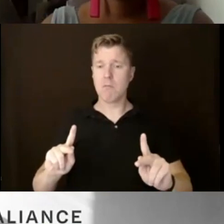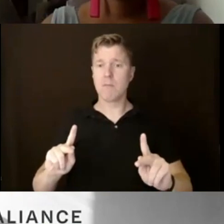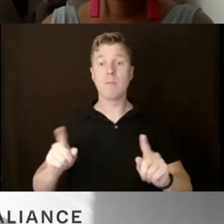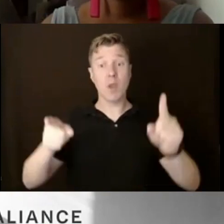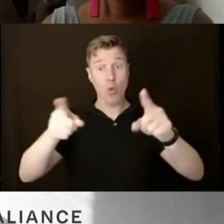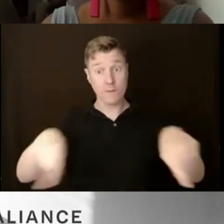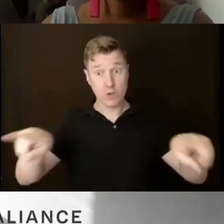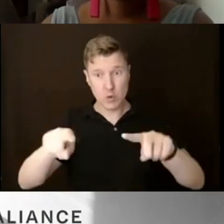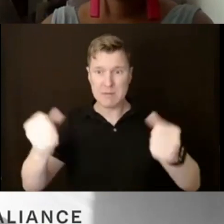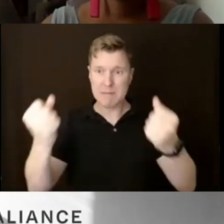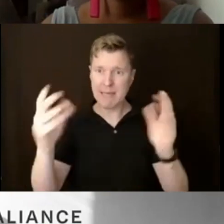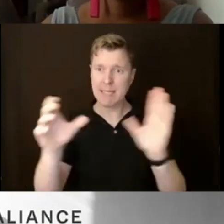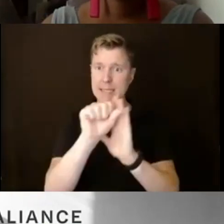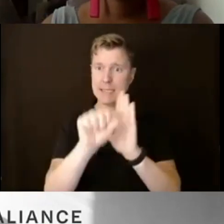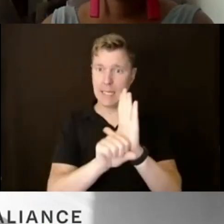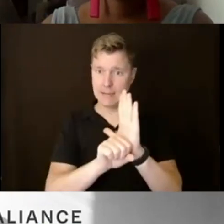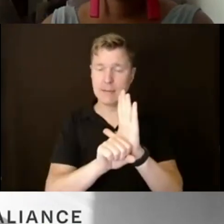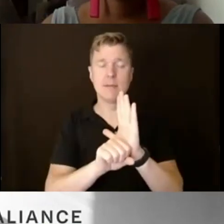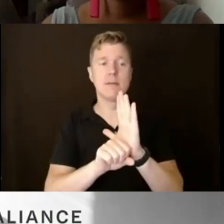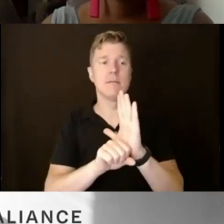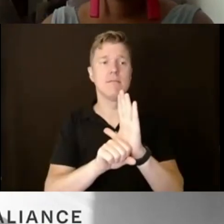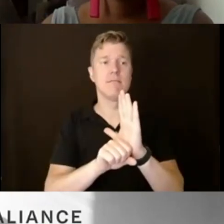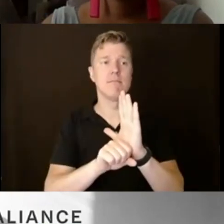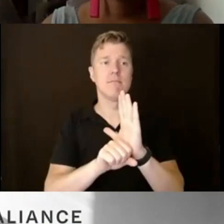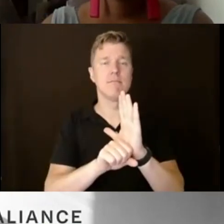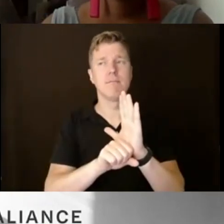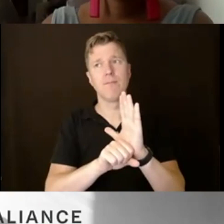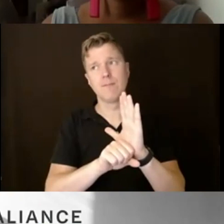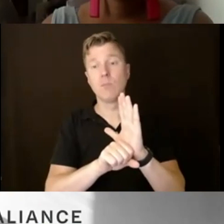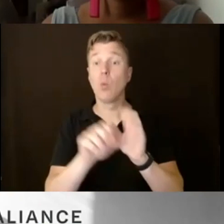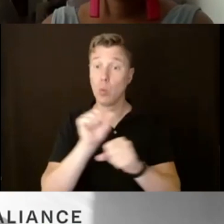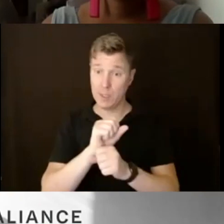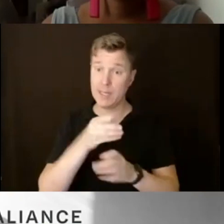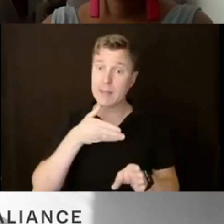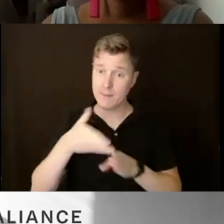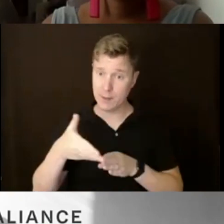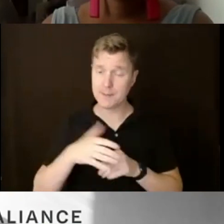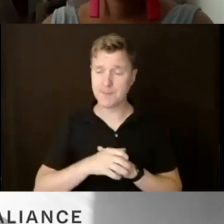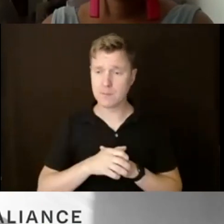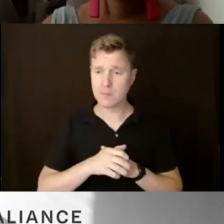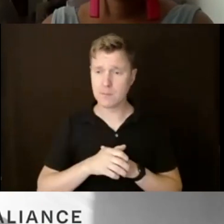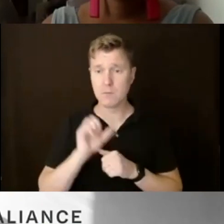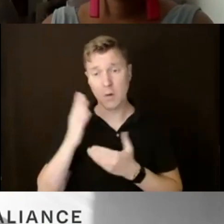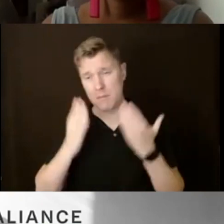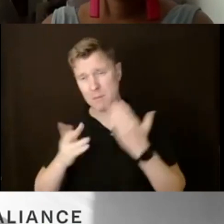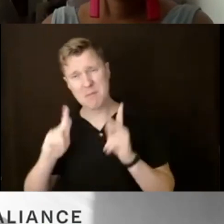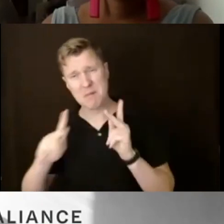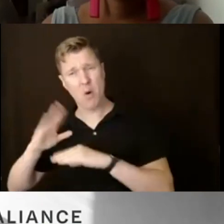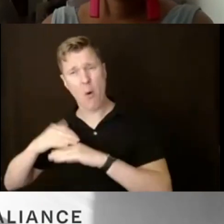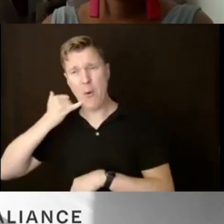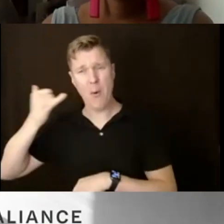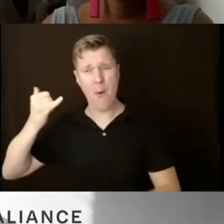in many states working in the field, or if there are folks on the call that are